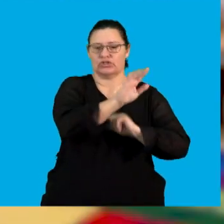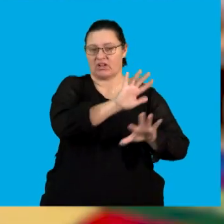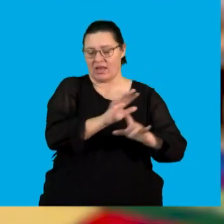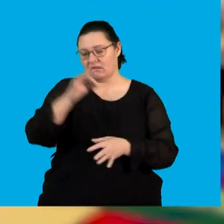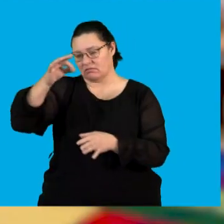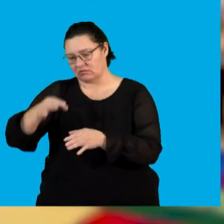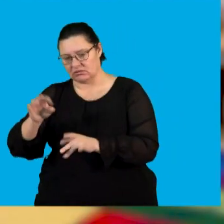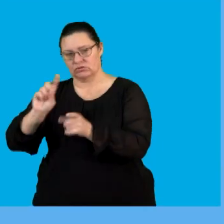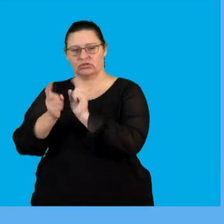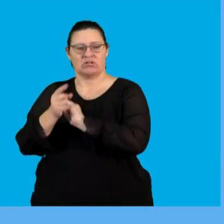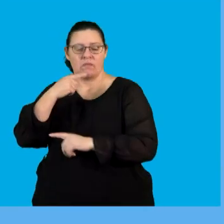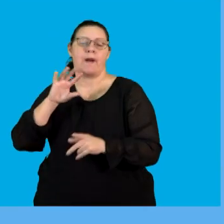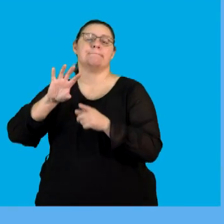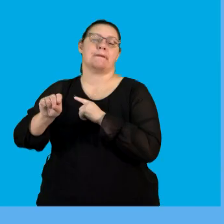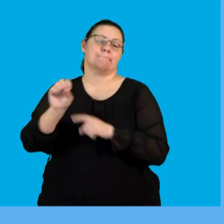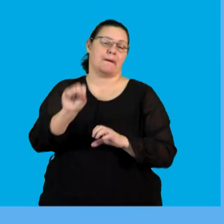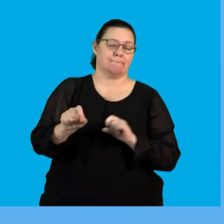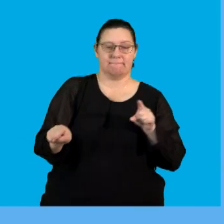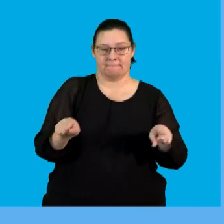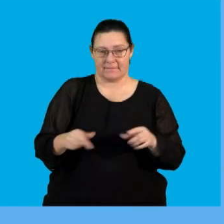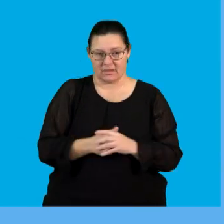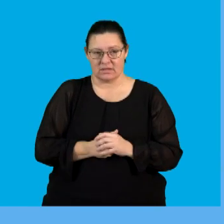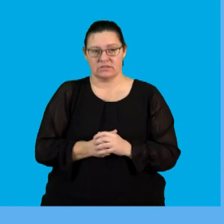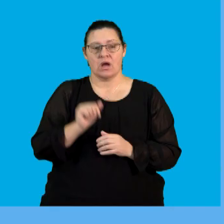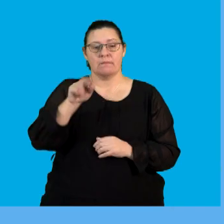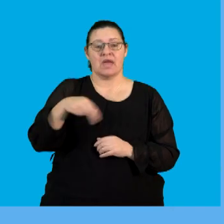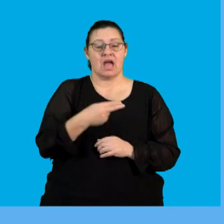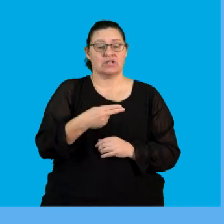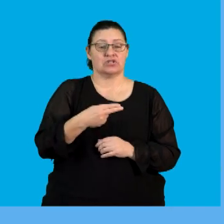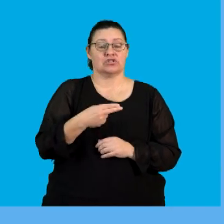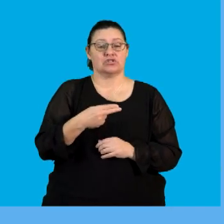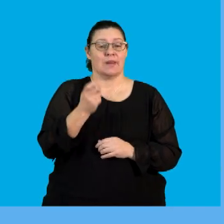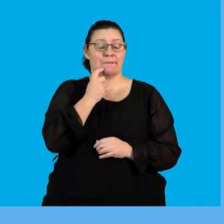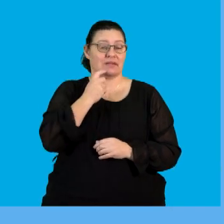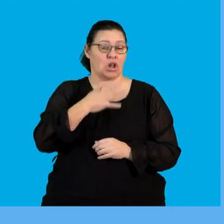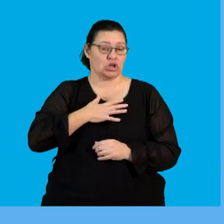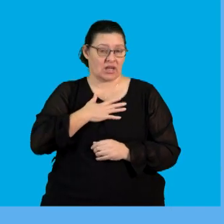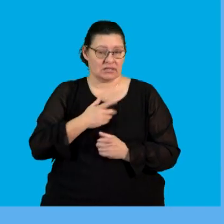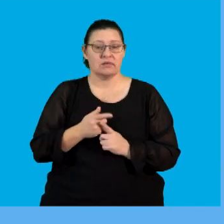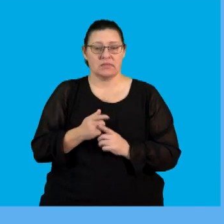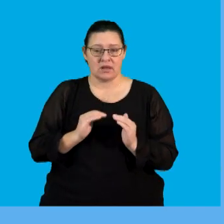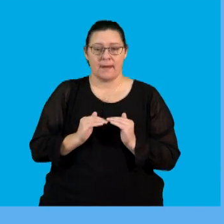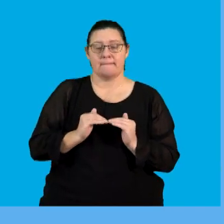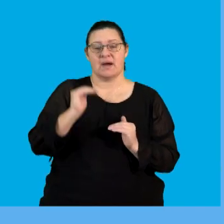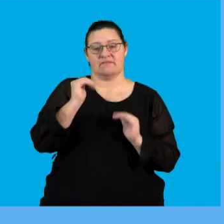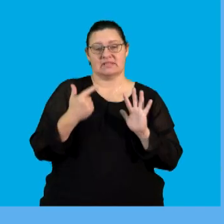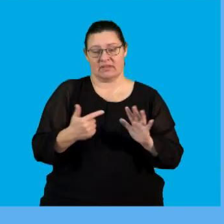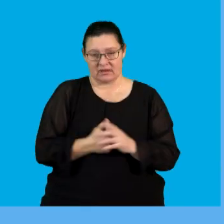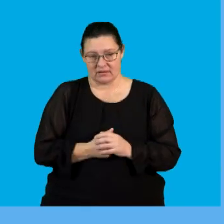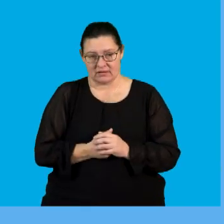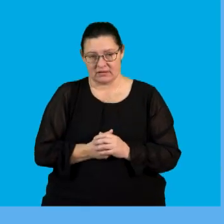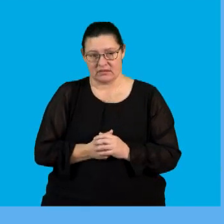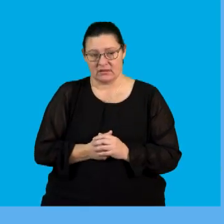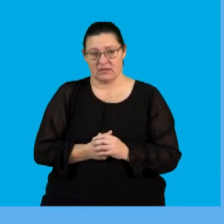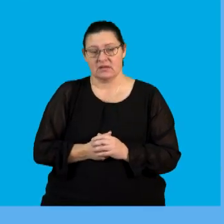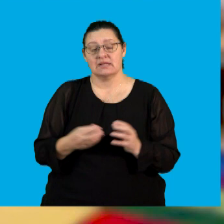acidic or basic. So, the pH of a metal oxide, once dissolved in water, will be above 7. Now,